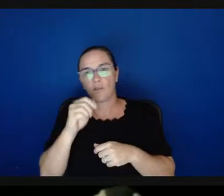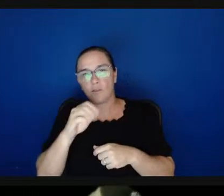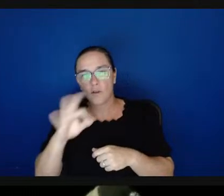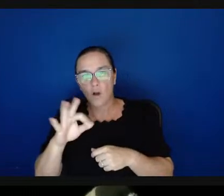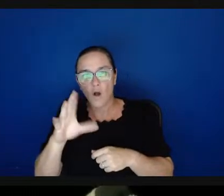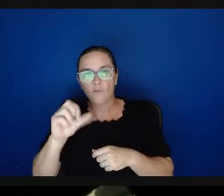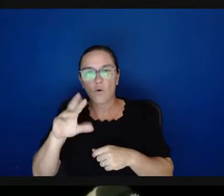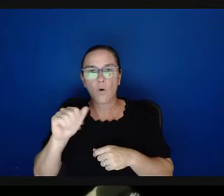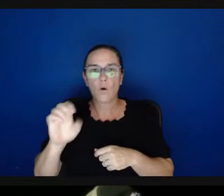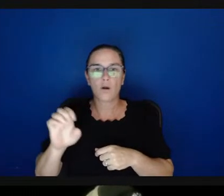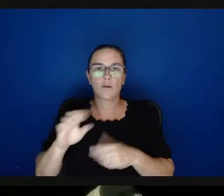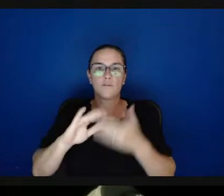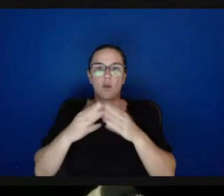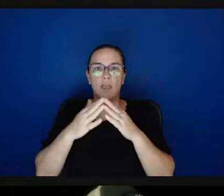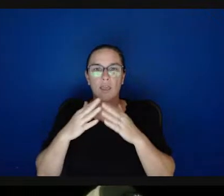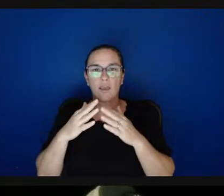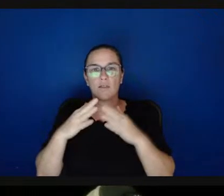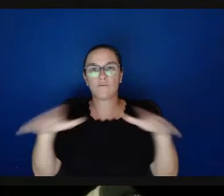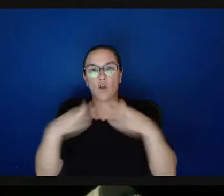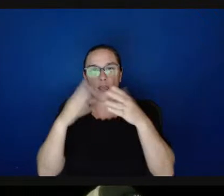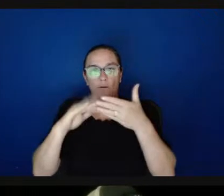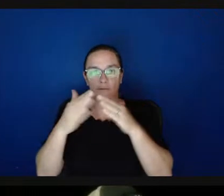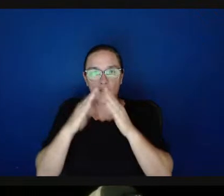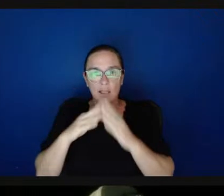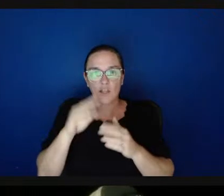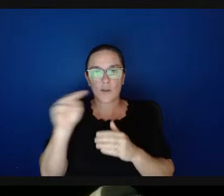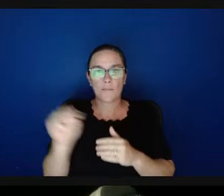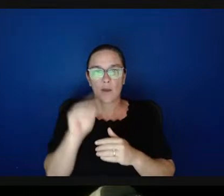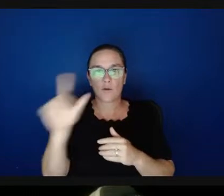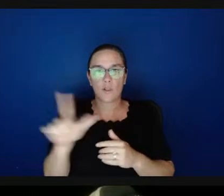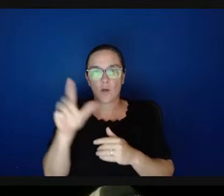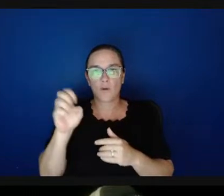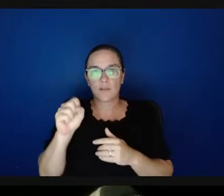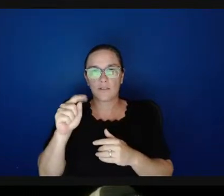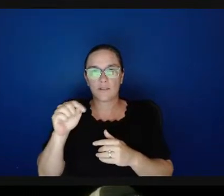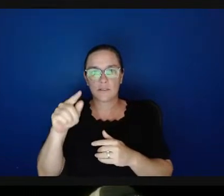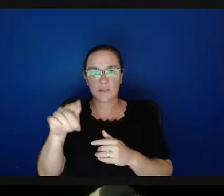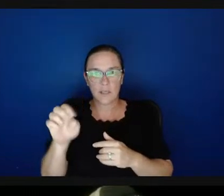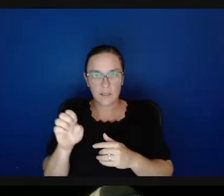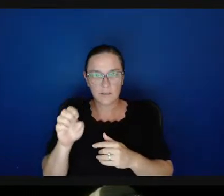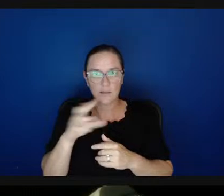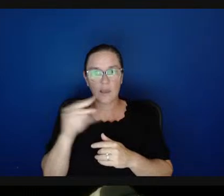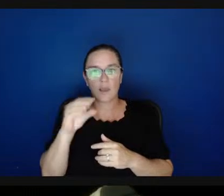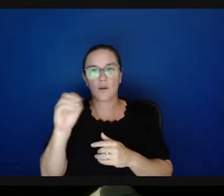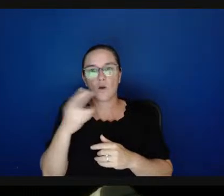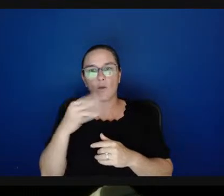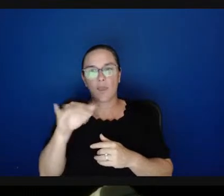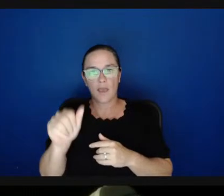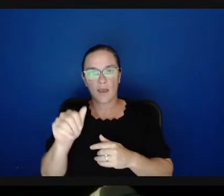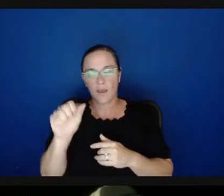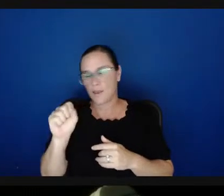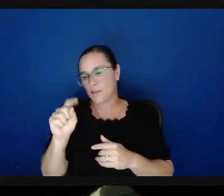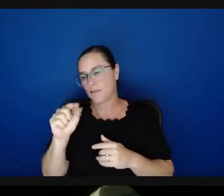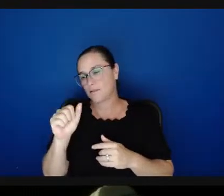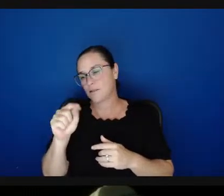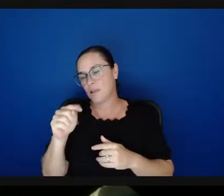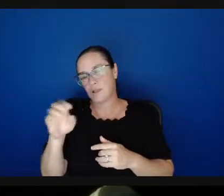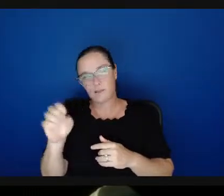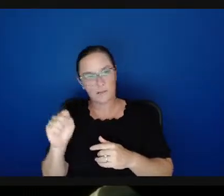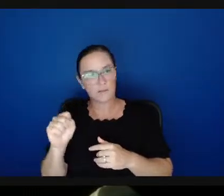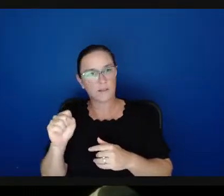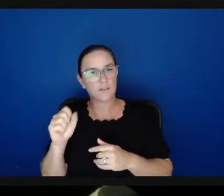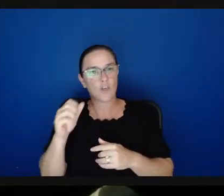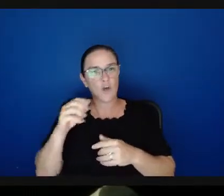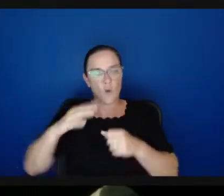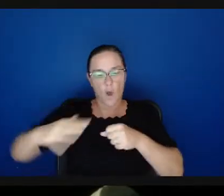Estates, Ohia Estates, all these neighborhoods that surround the national park, essentially. Right? So they